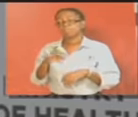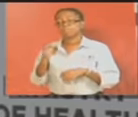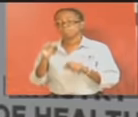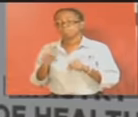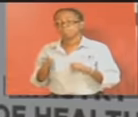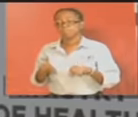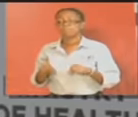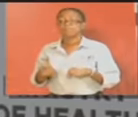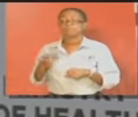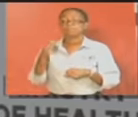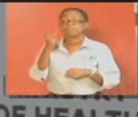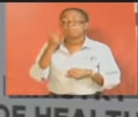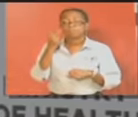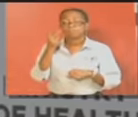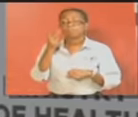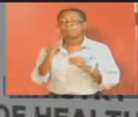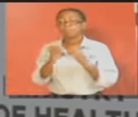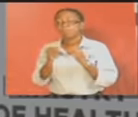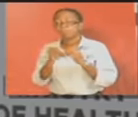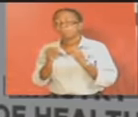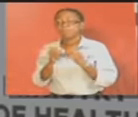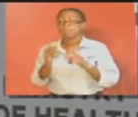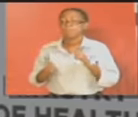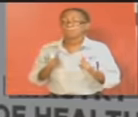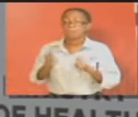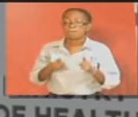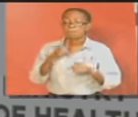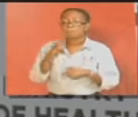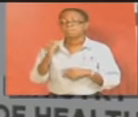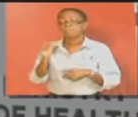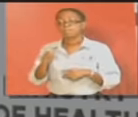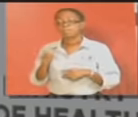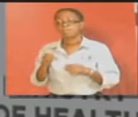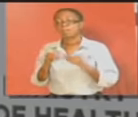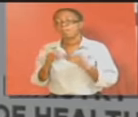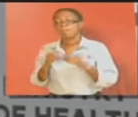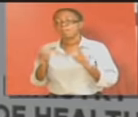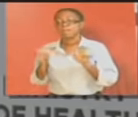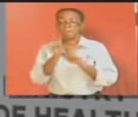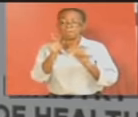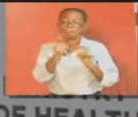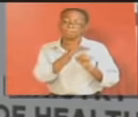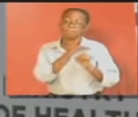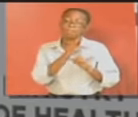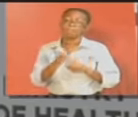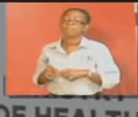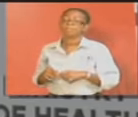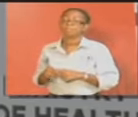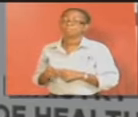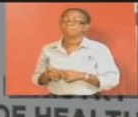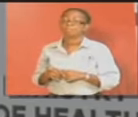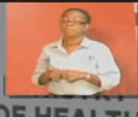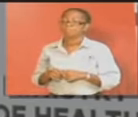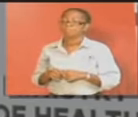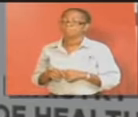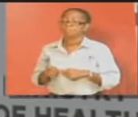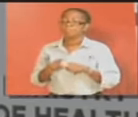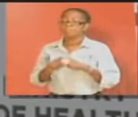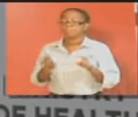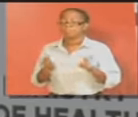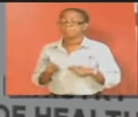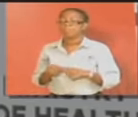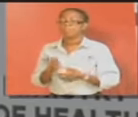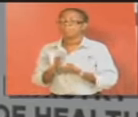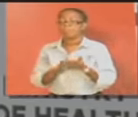detect, but we are also conducting the routine surveillance swabbing of individuals who turn up in the health